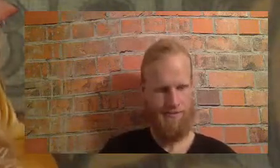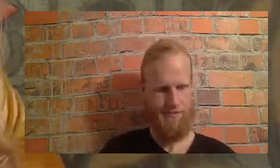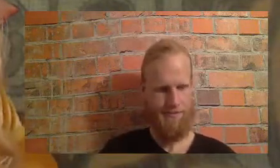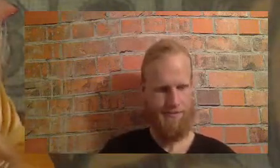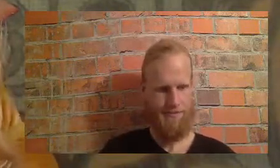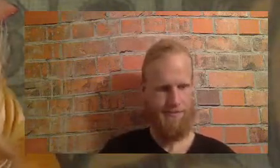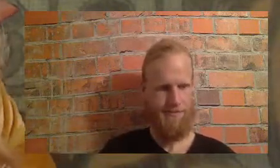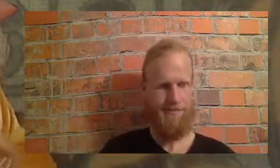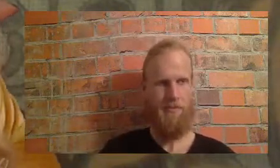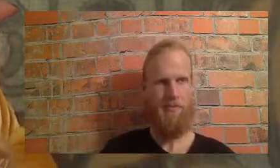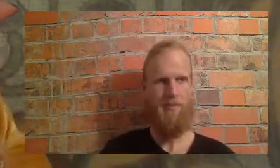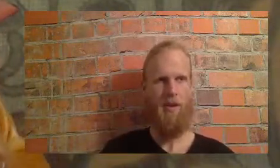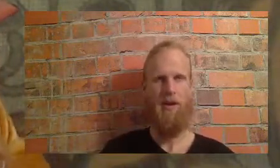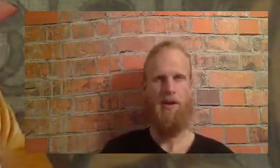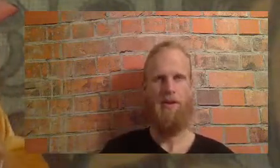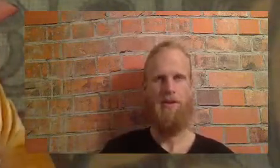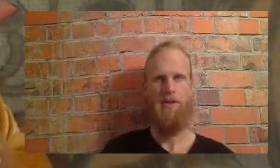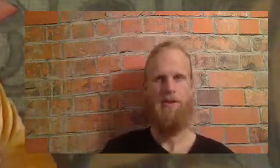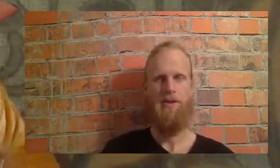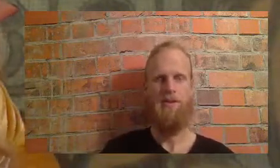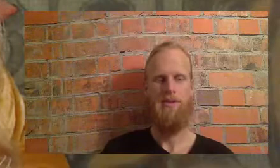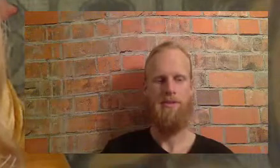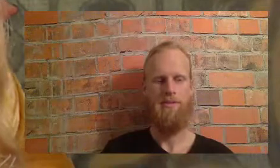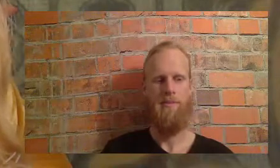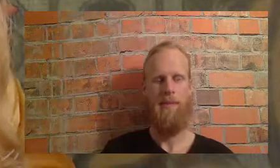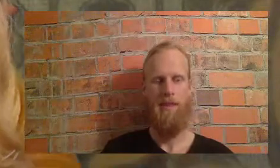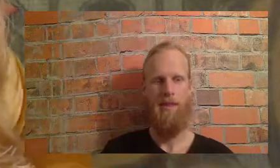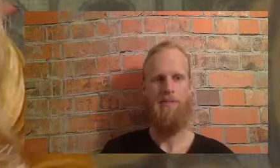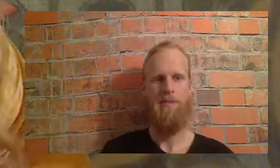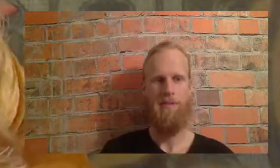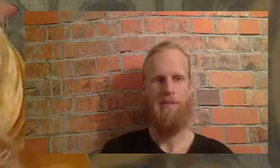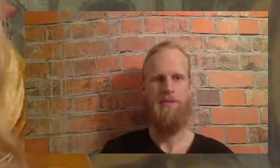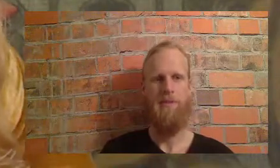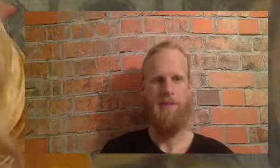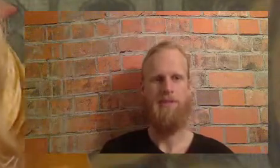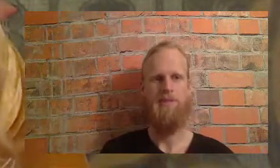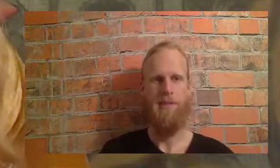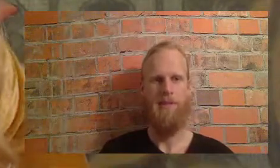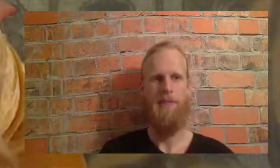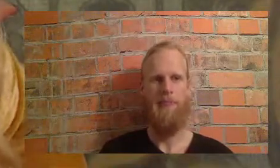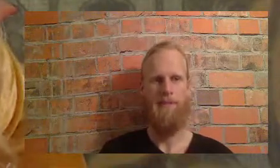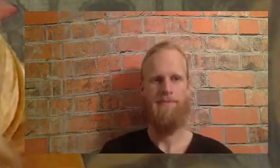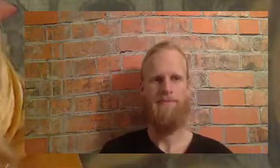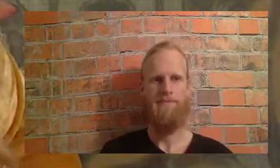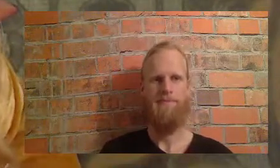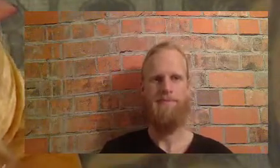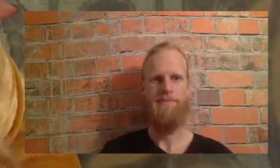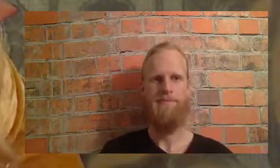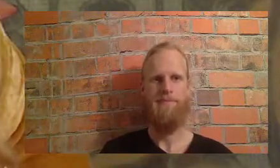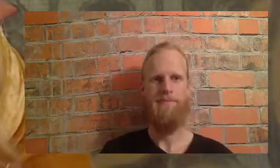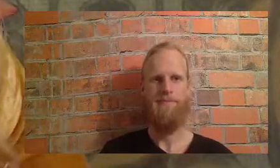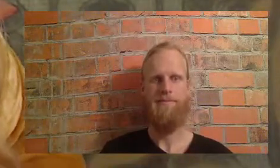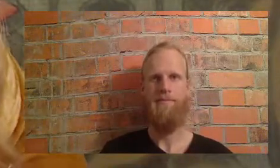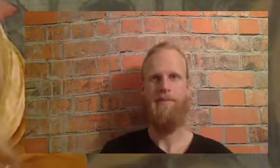I'm allowing myself a new positive thought. Say your positive thought again.